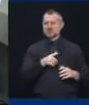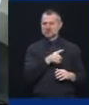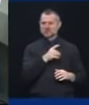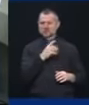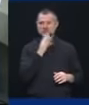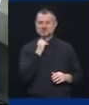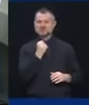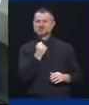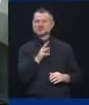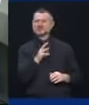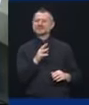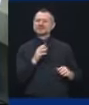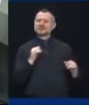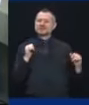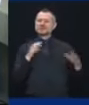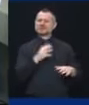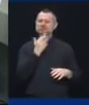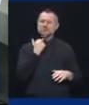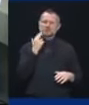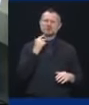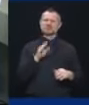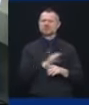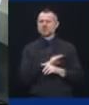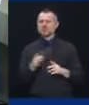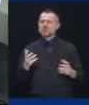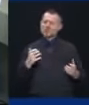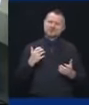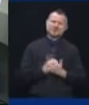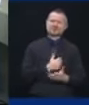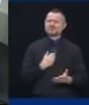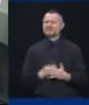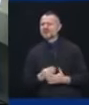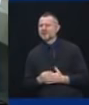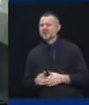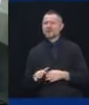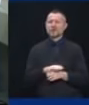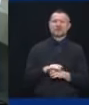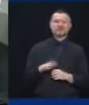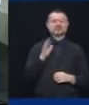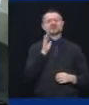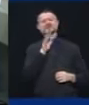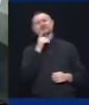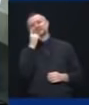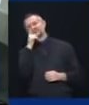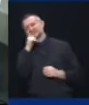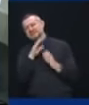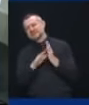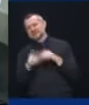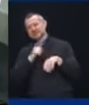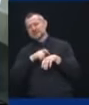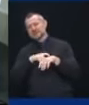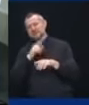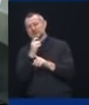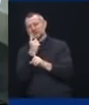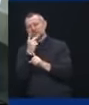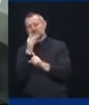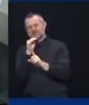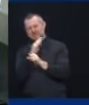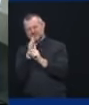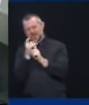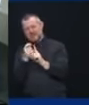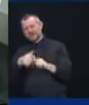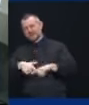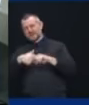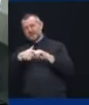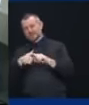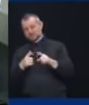chances to make money. Local leaders have called for a local exemption or a suspension of that curfew. Would you consider a change to